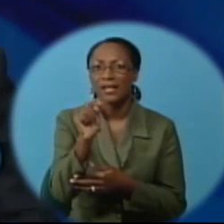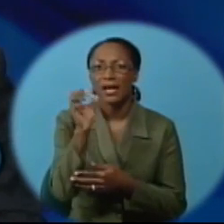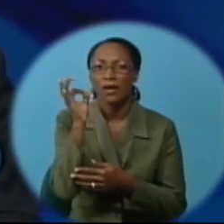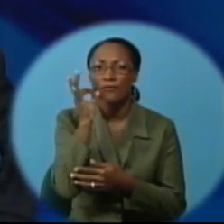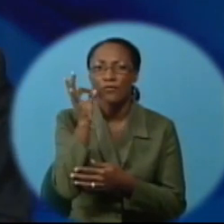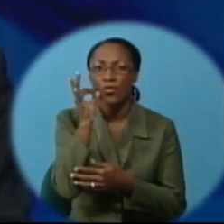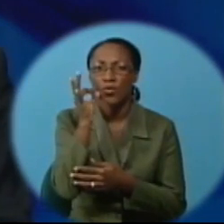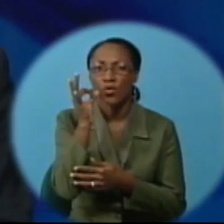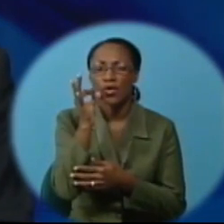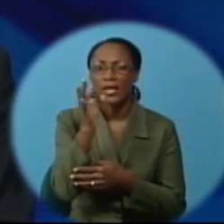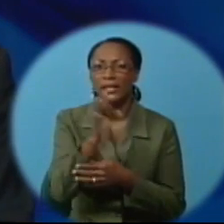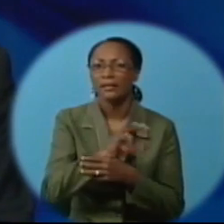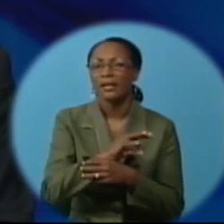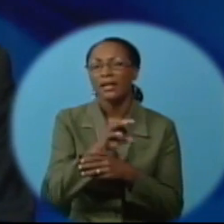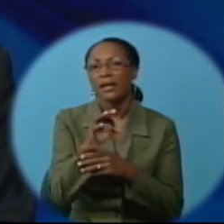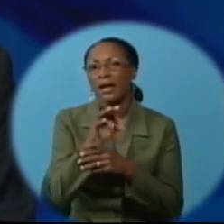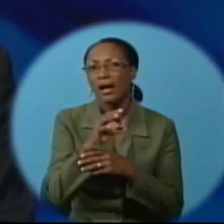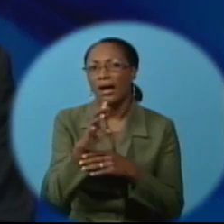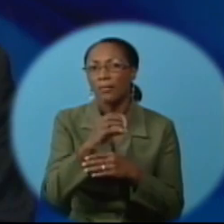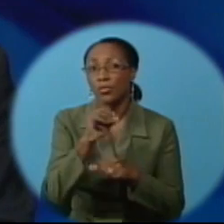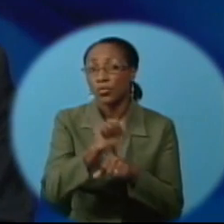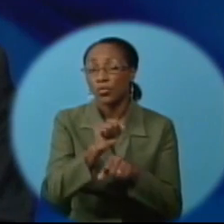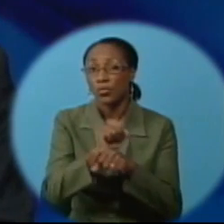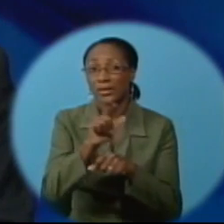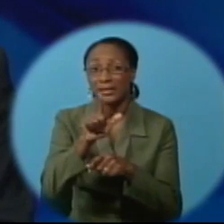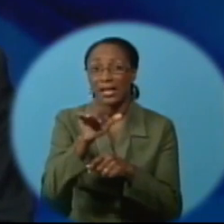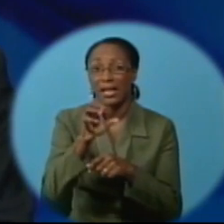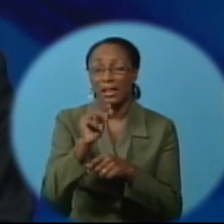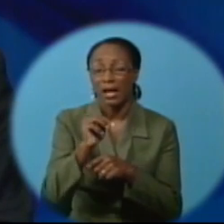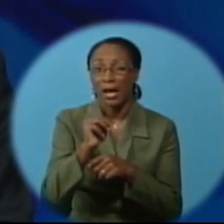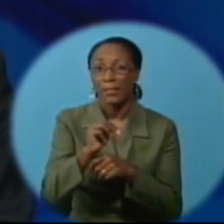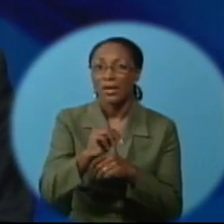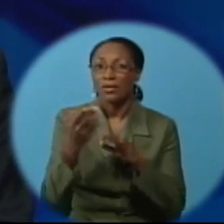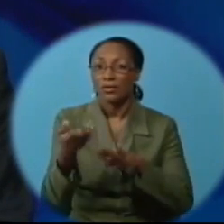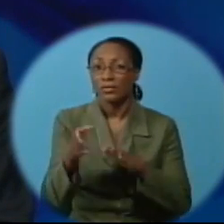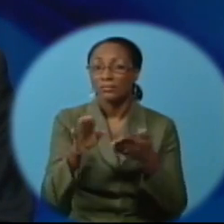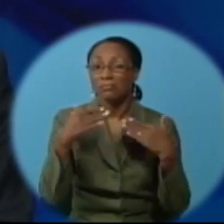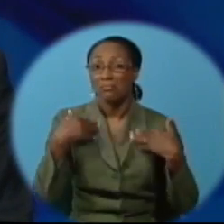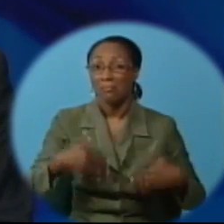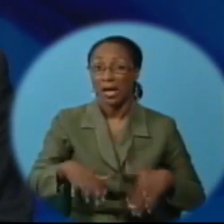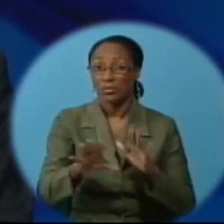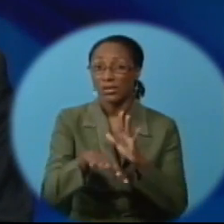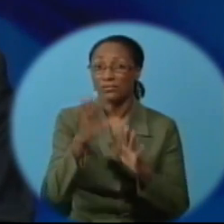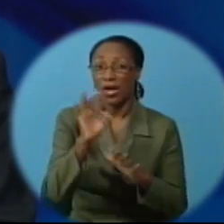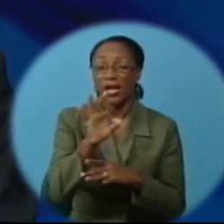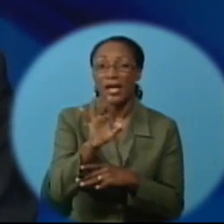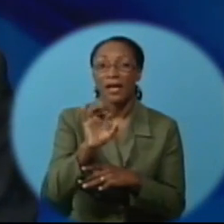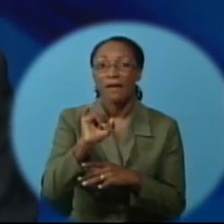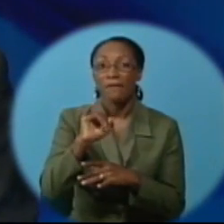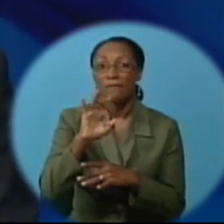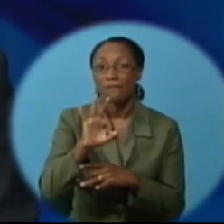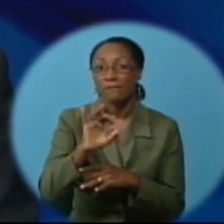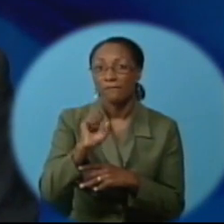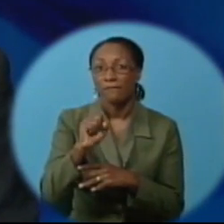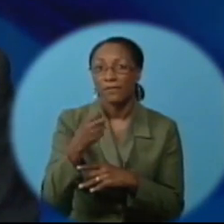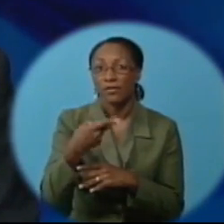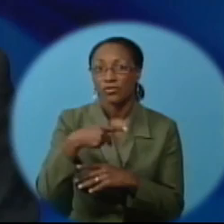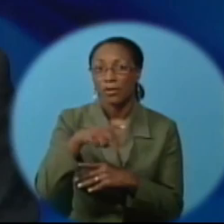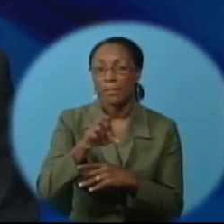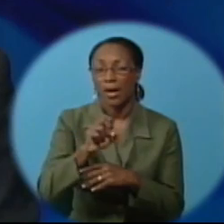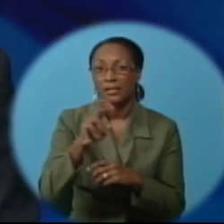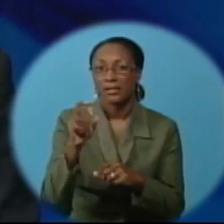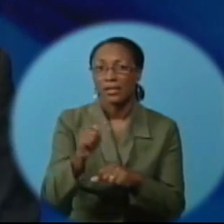of telecoms company Lime. Her lifeless body was discovered by neighbors at her home in Fisher Pond, St. Thomas this morning. Lisa